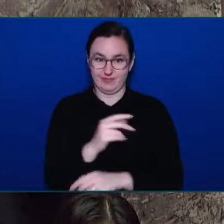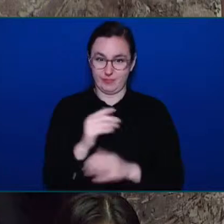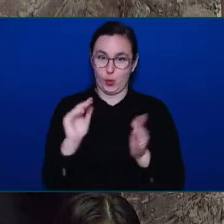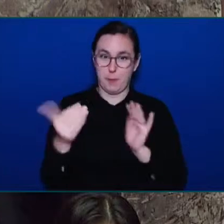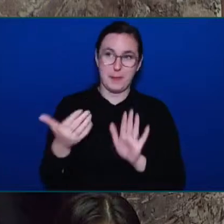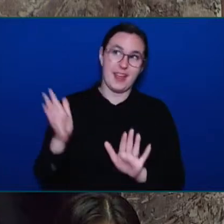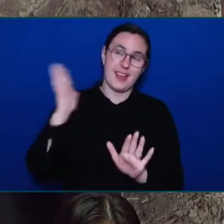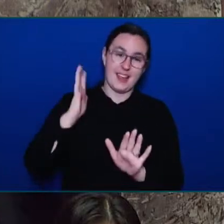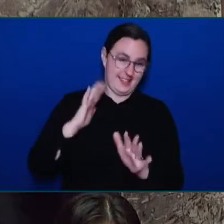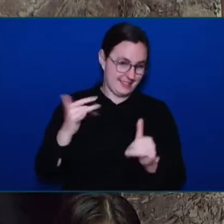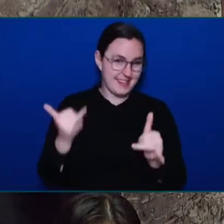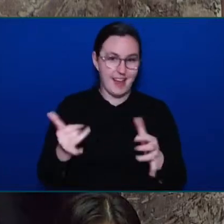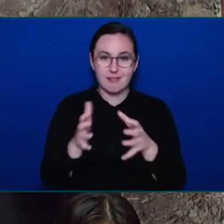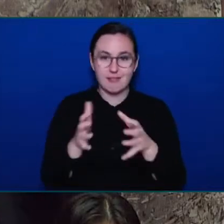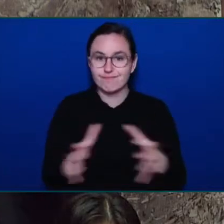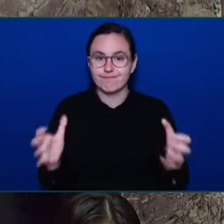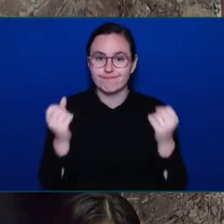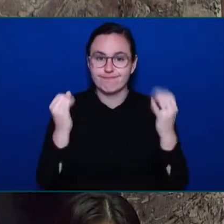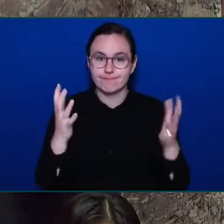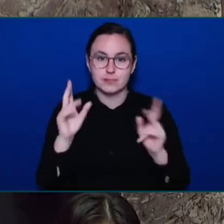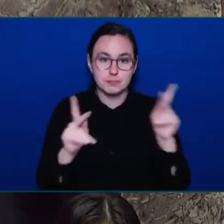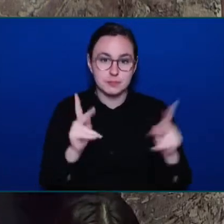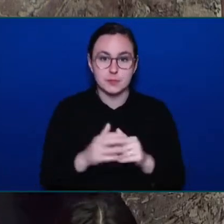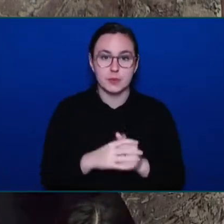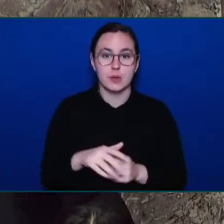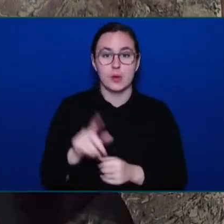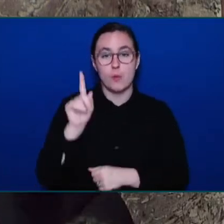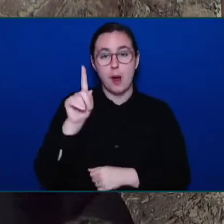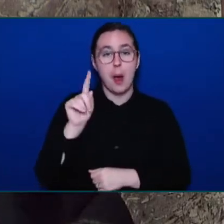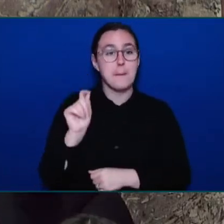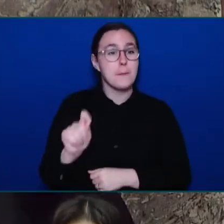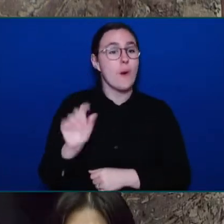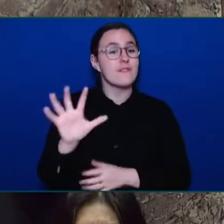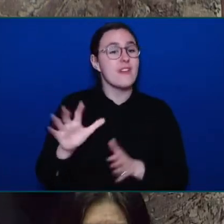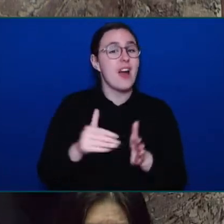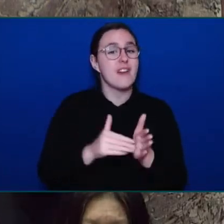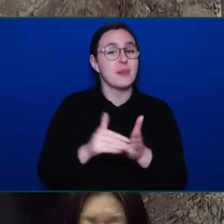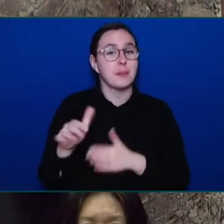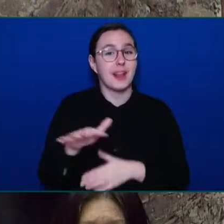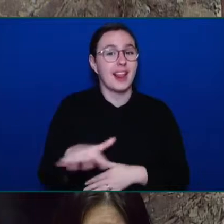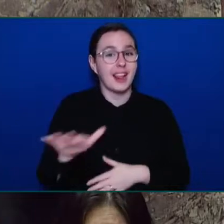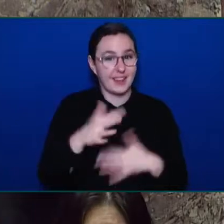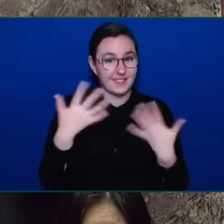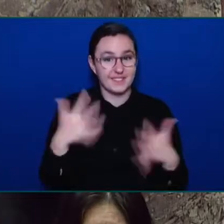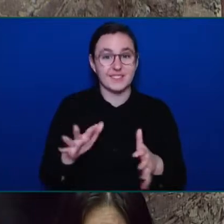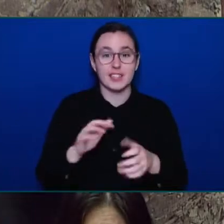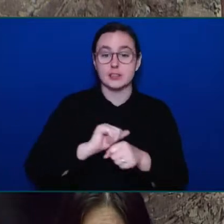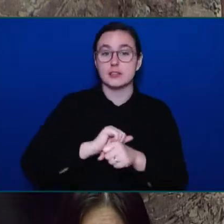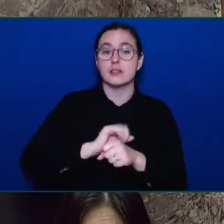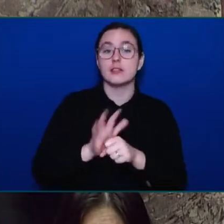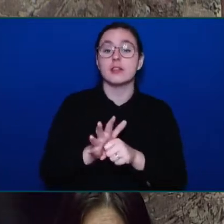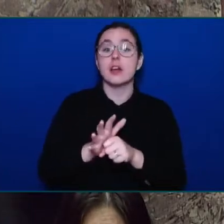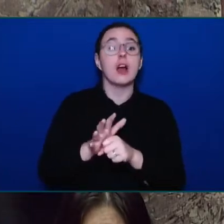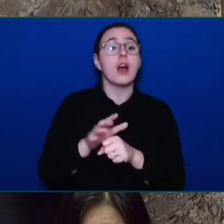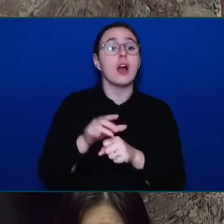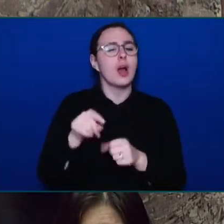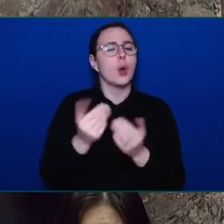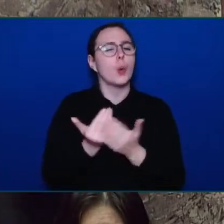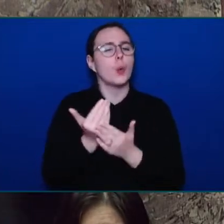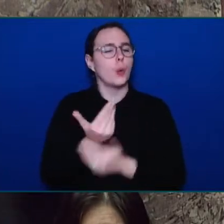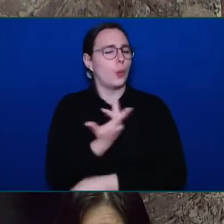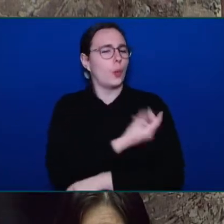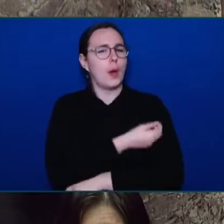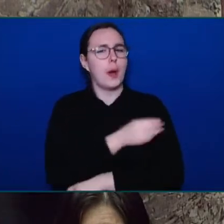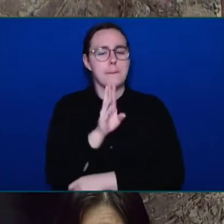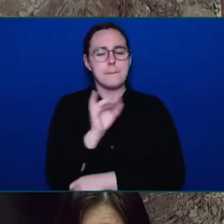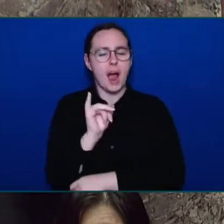immunized with a bivalent COVID-19 vaccine. But I say to everybody, it's time to book your vaccination. This